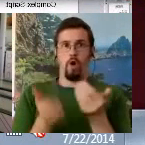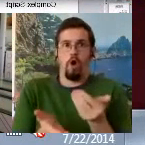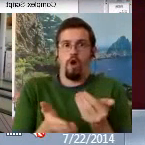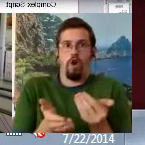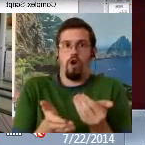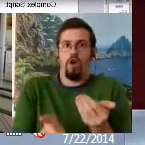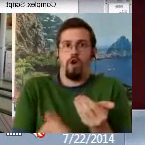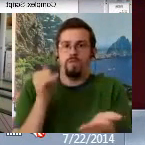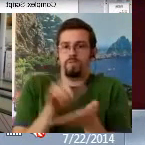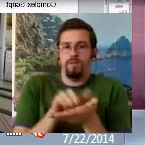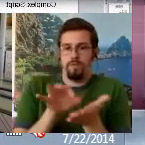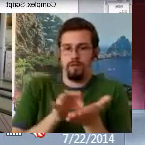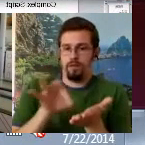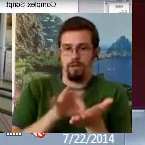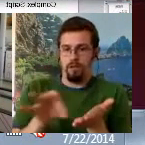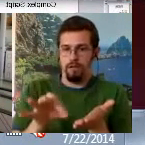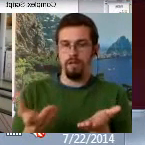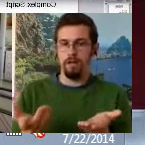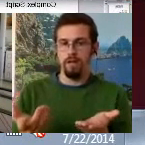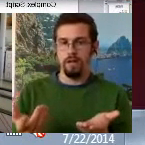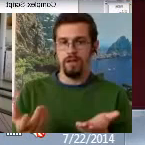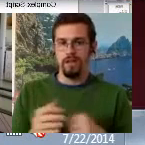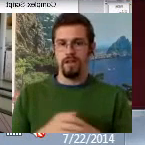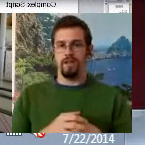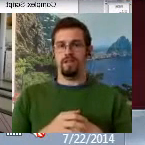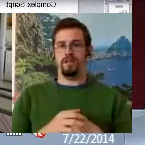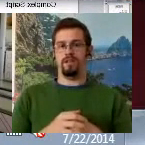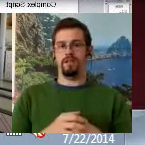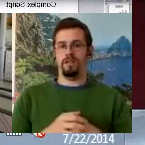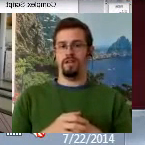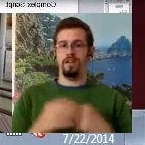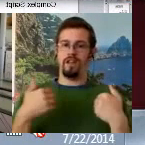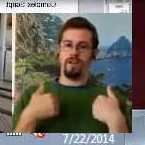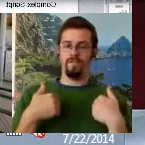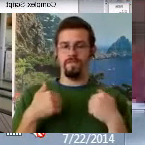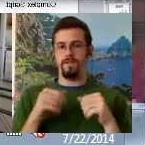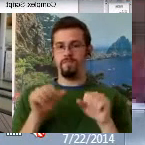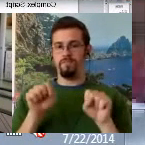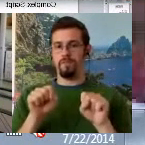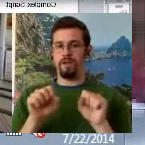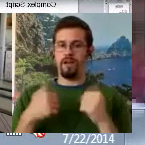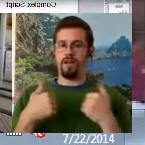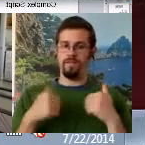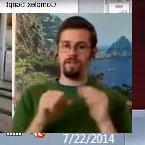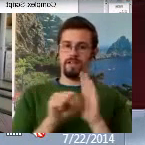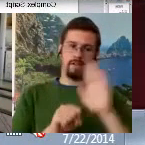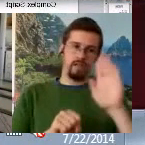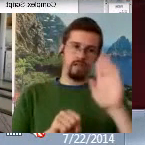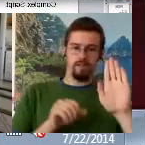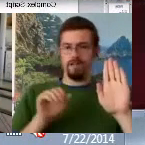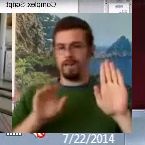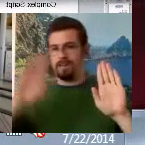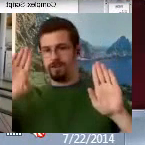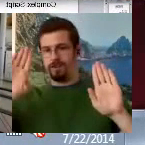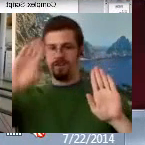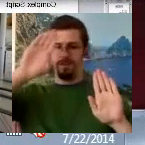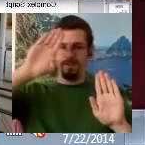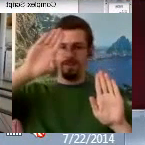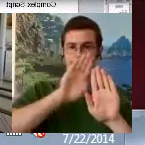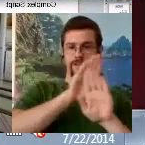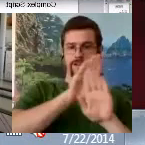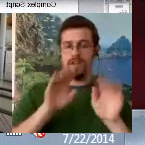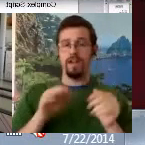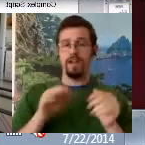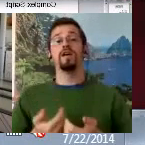Normally it would maybe just be all around where you had one symbol here, and then you get the idea. SignWriting is complex